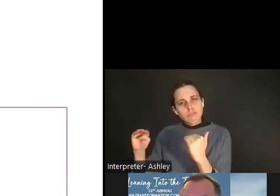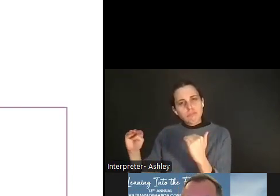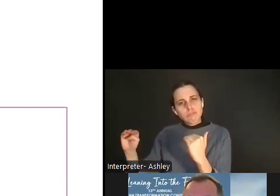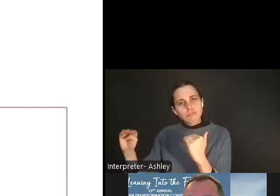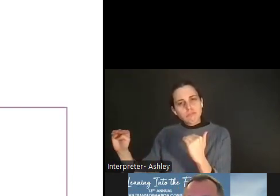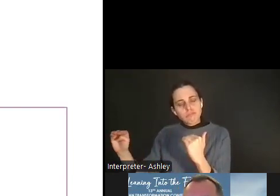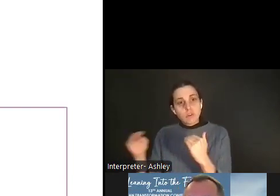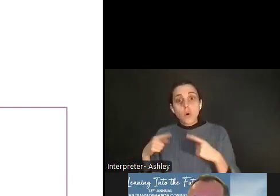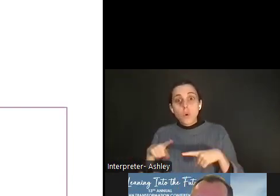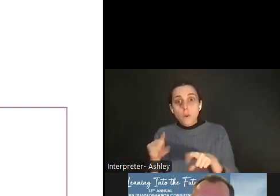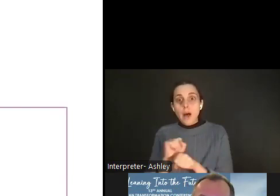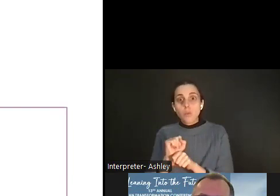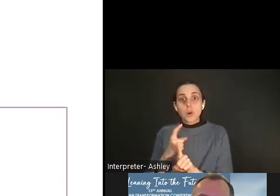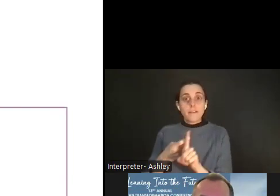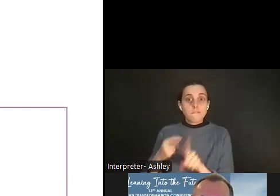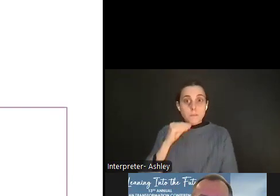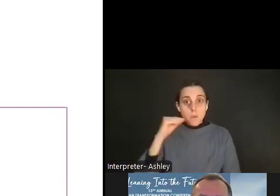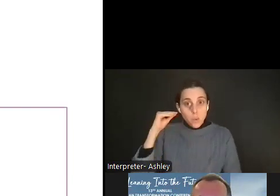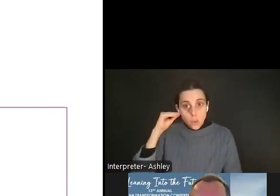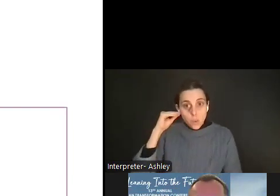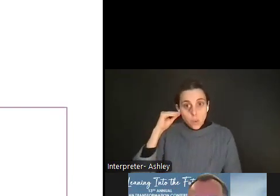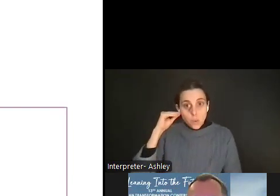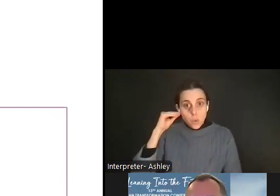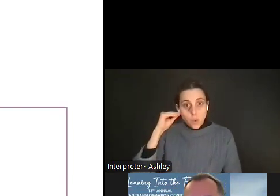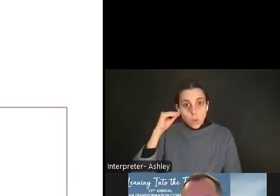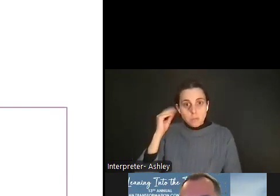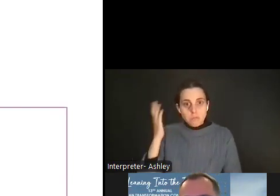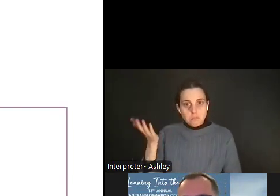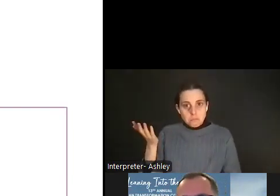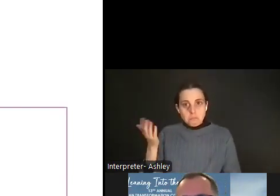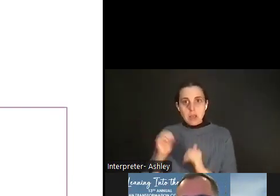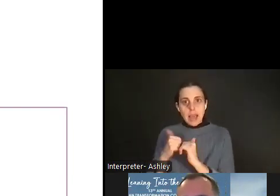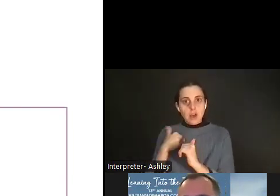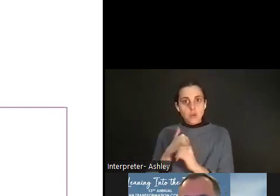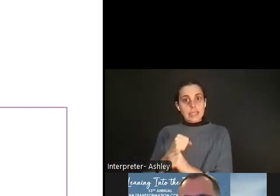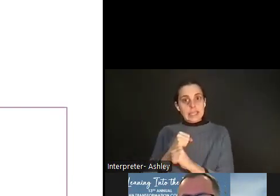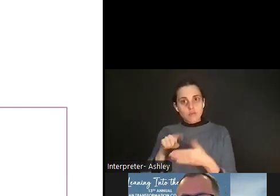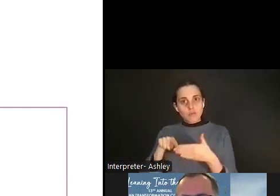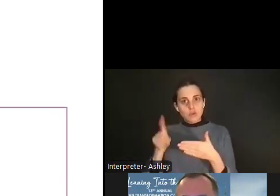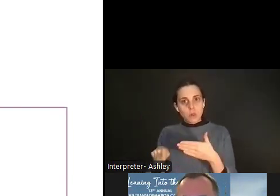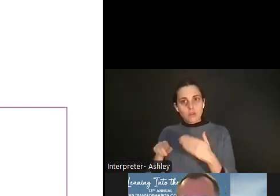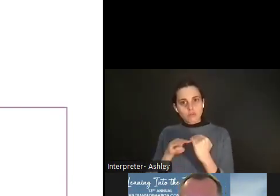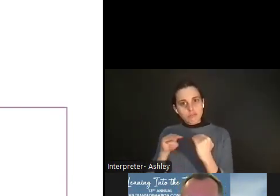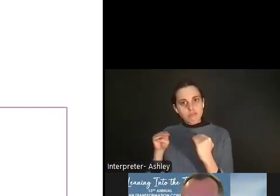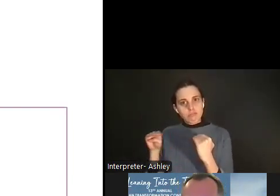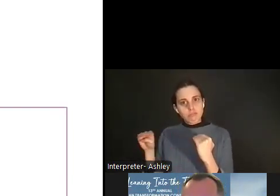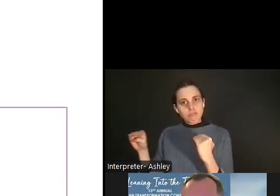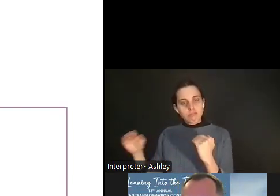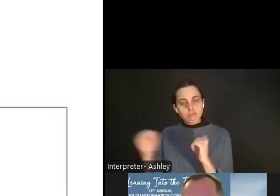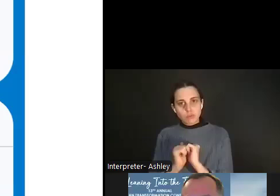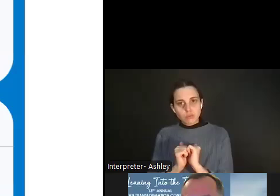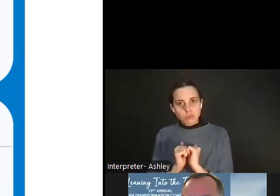virtual cycle of those inputs delivering the results that we desire in our operational excellence as the